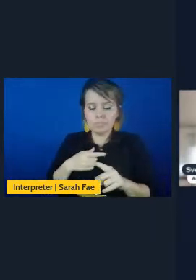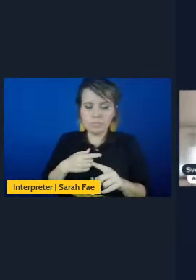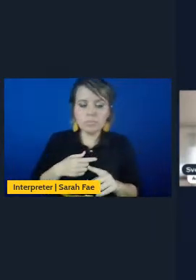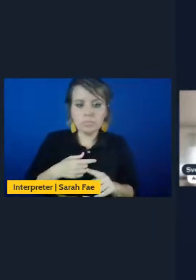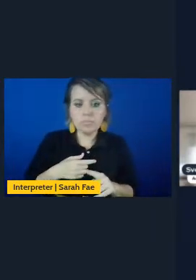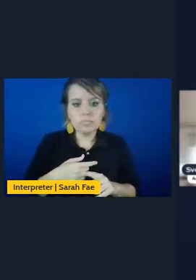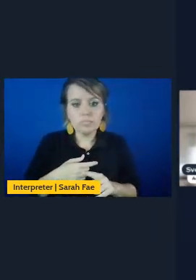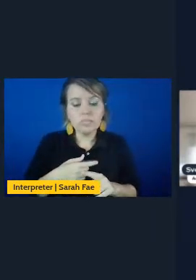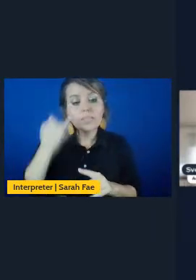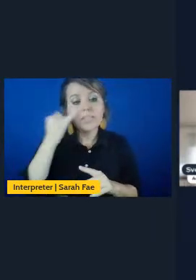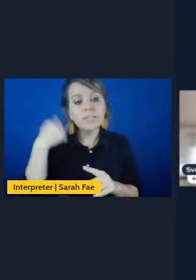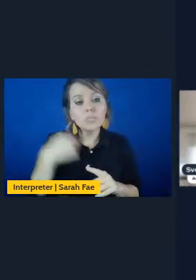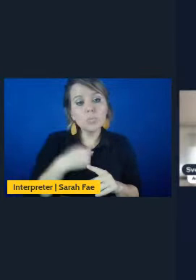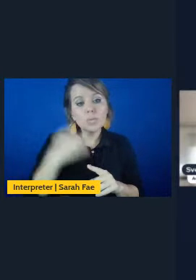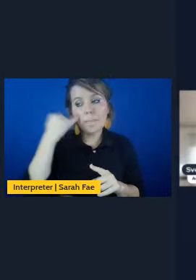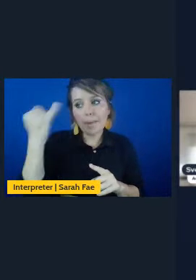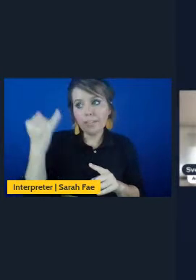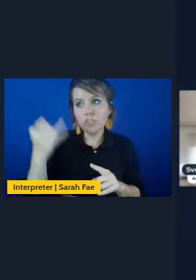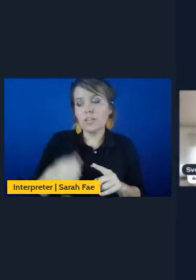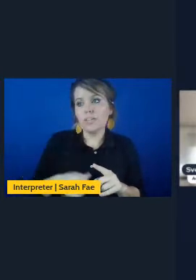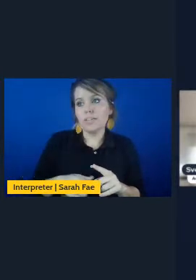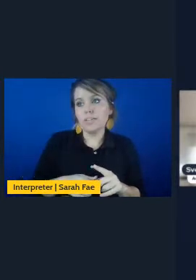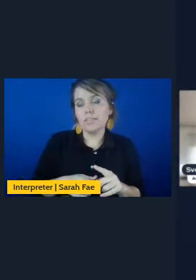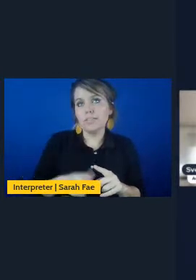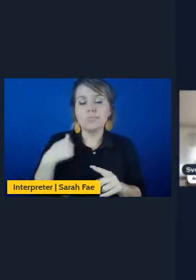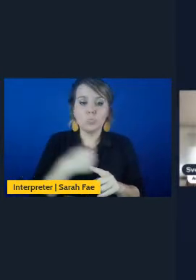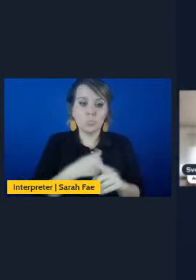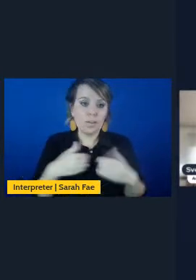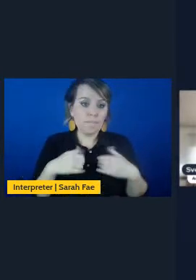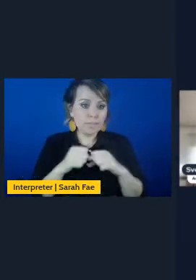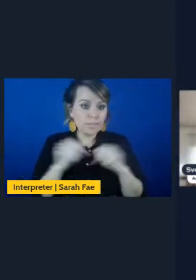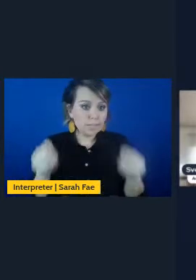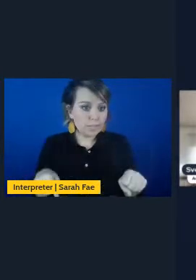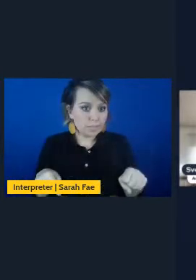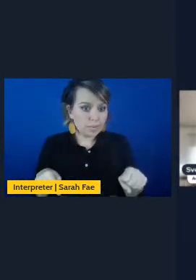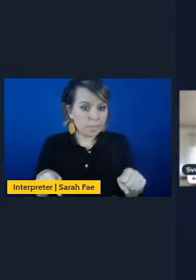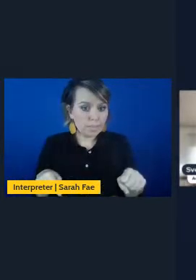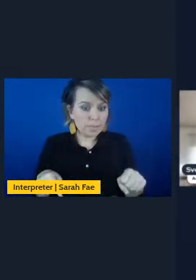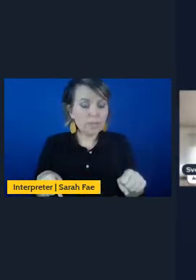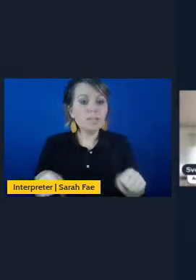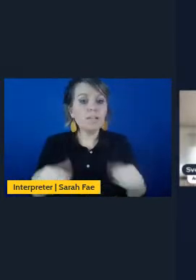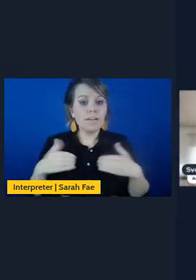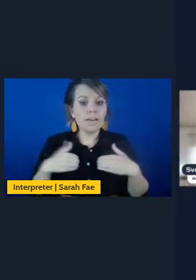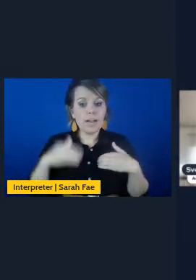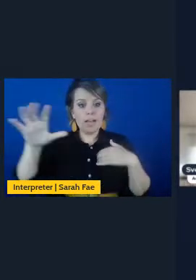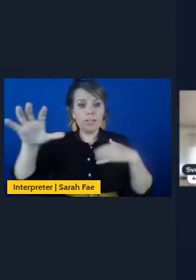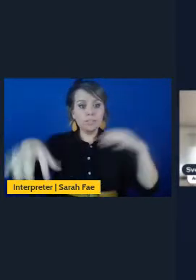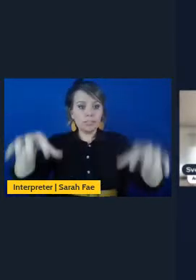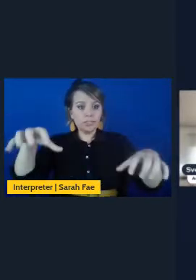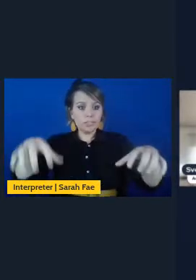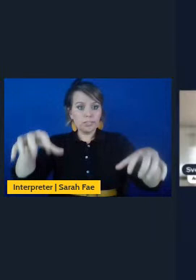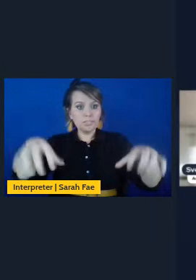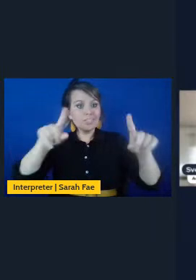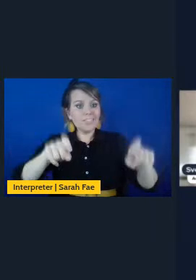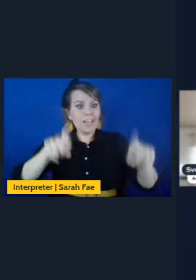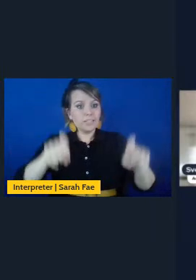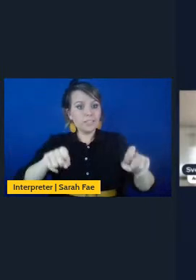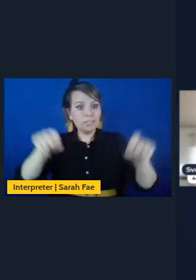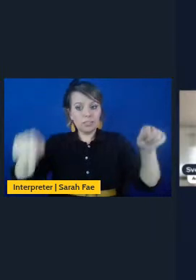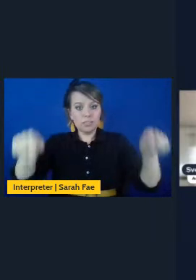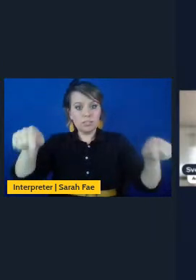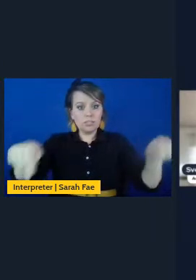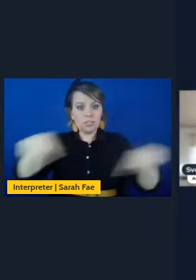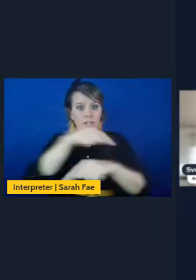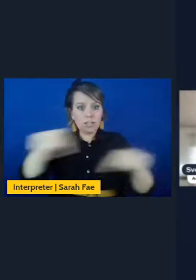we imagine that we have a system that actually has those two architectural components, what could go